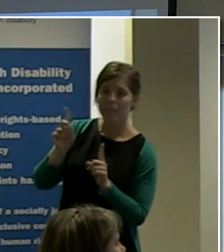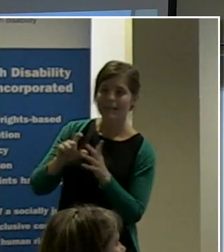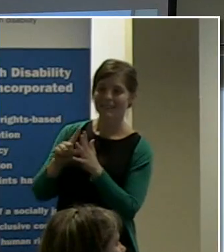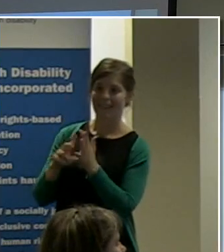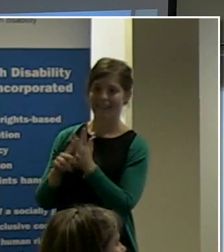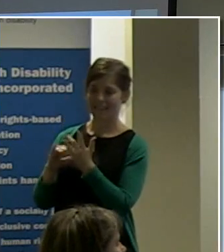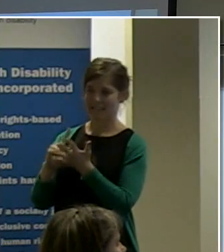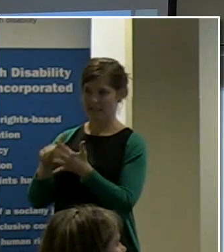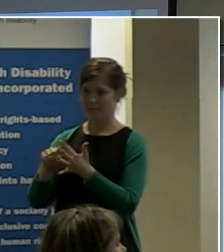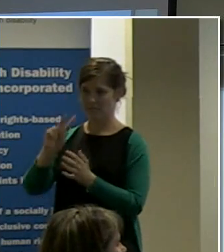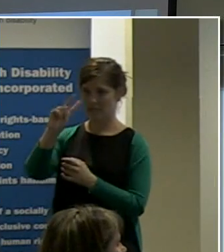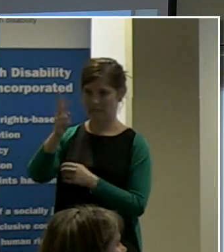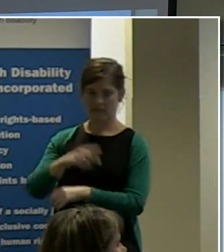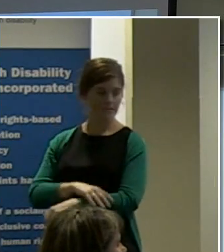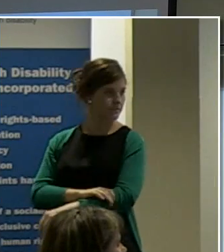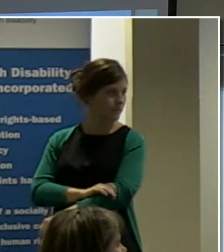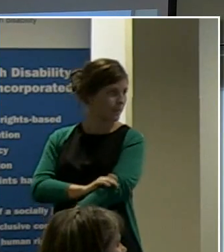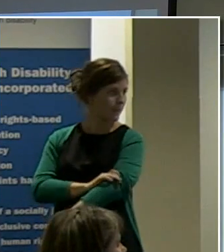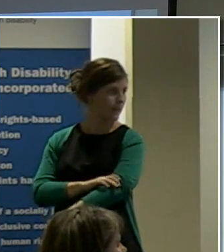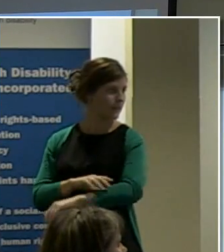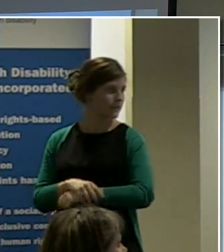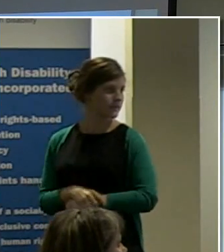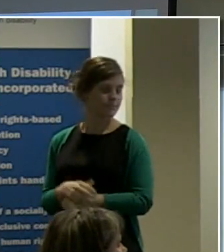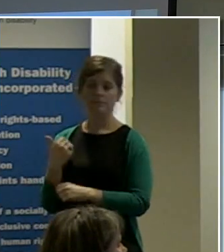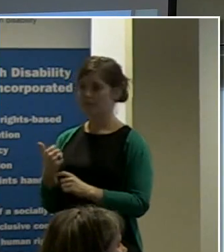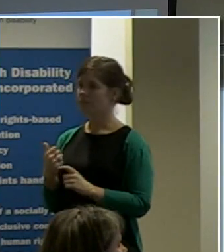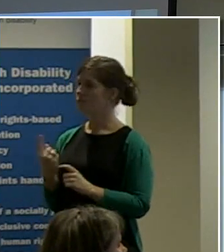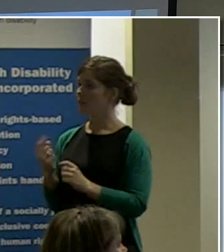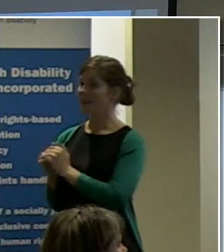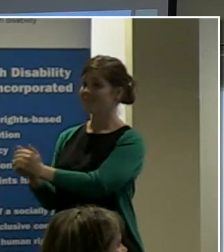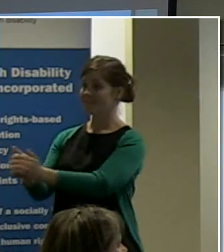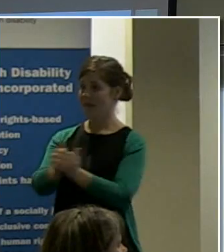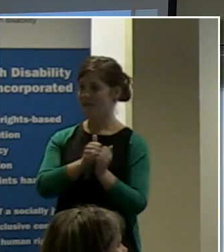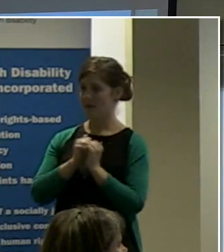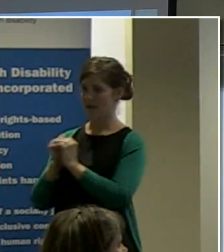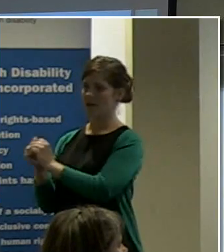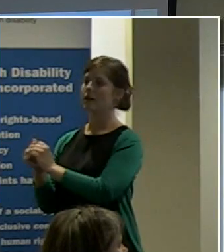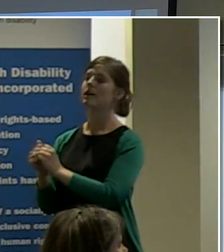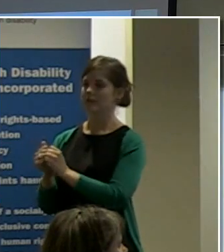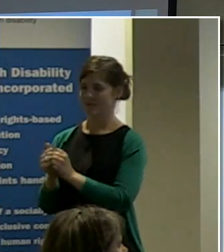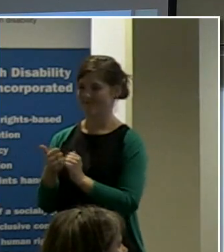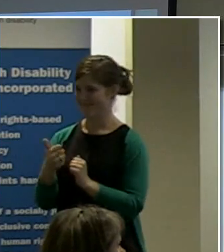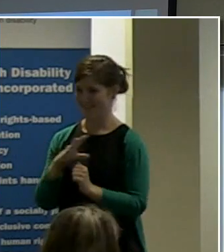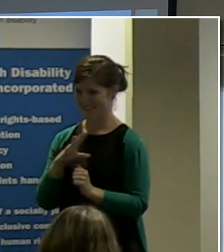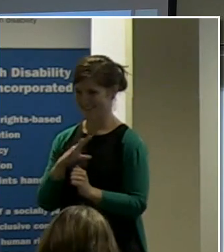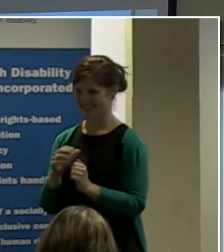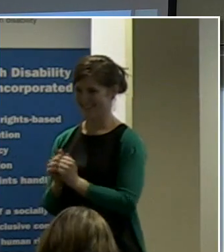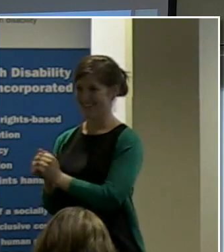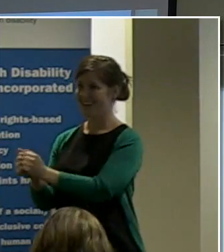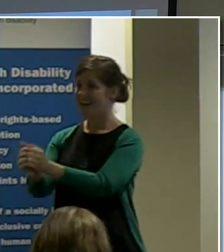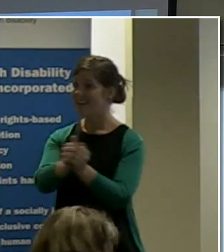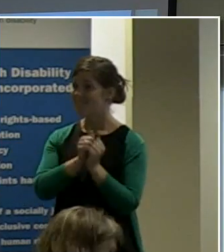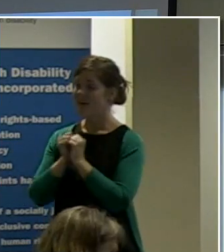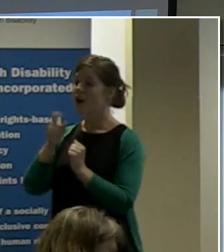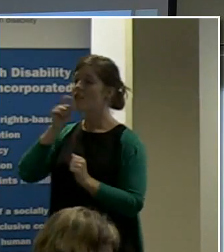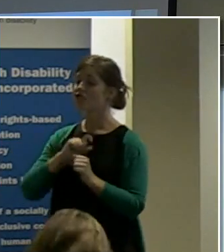catch? Denise. Okay. Can all those in favour, if you're in favour, just you've got red voting